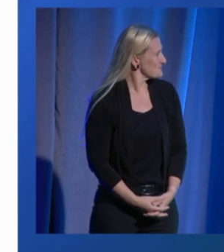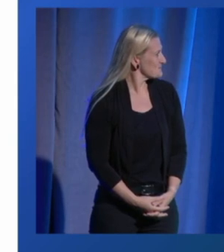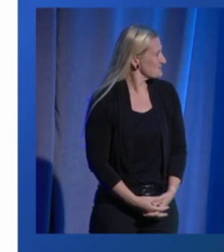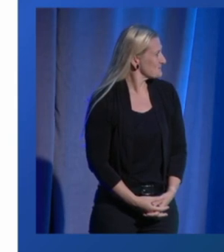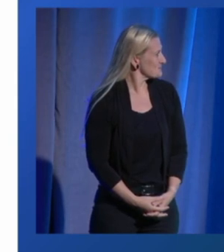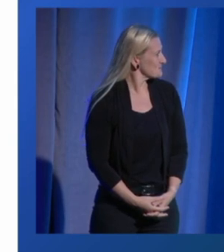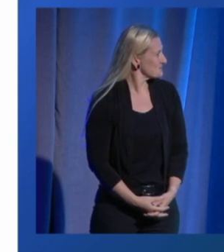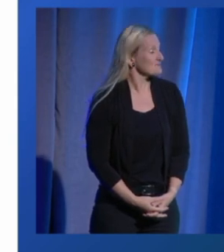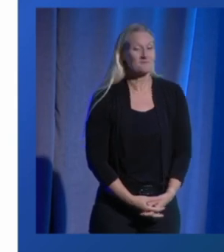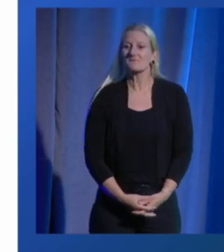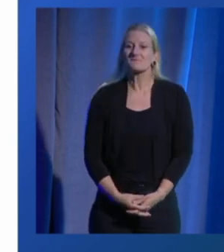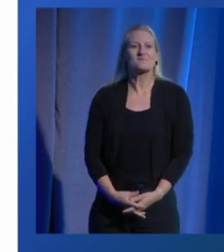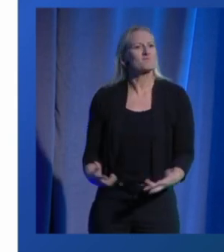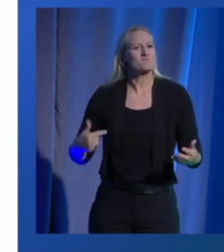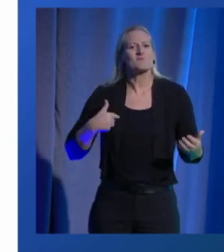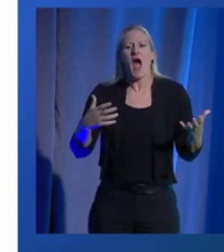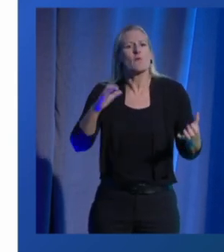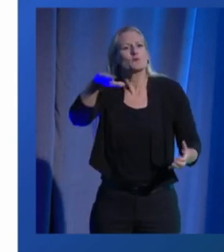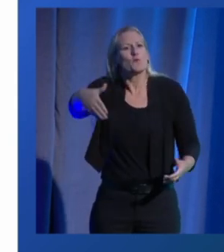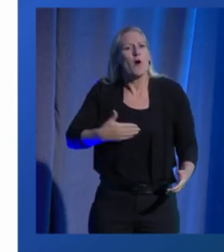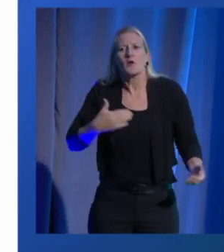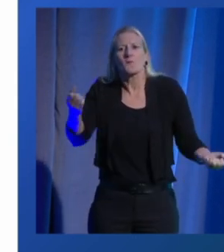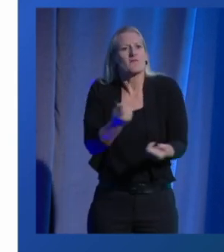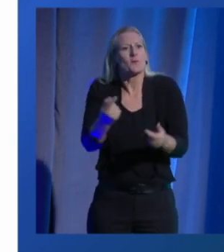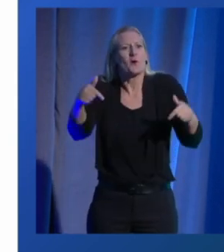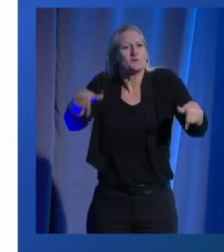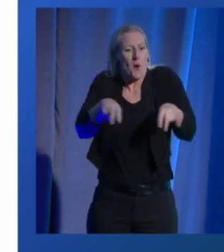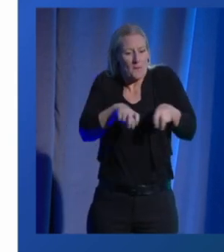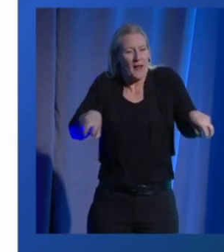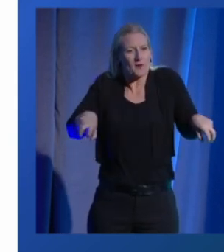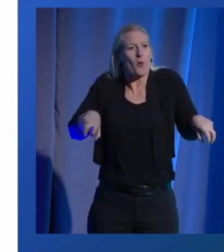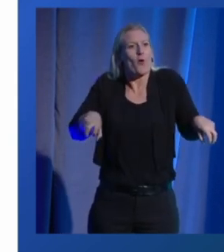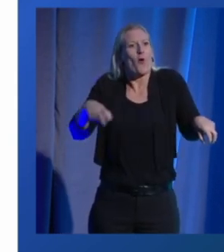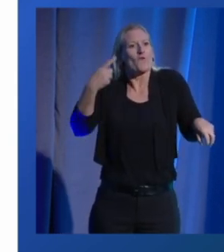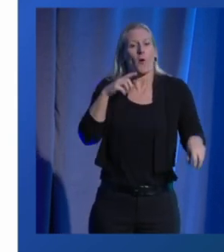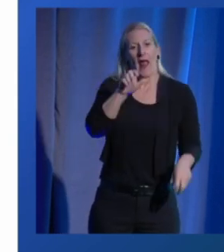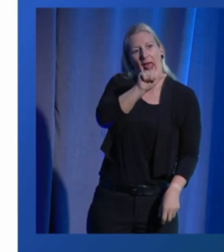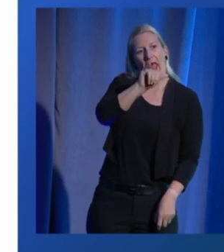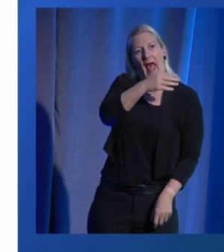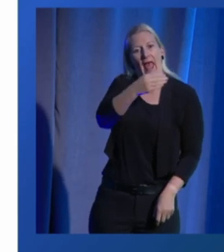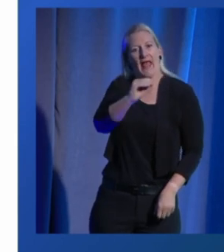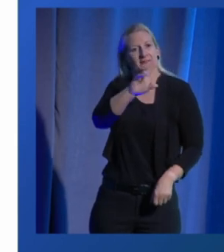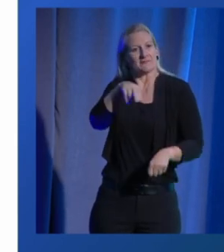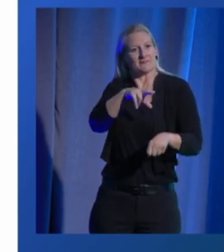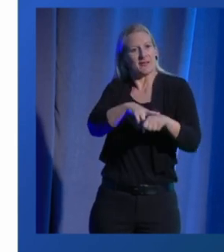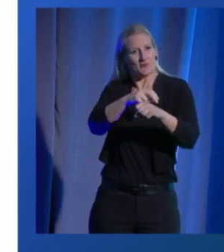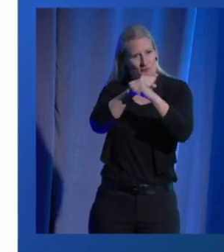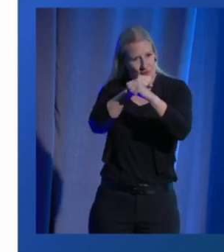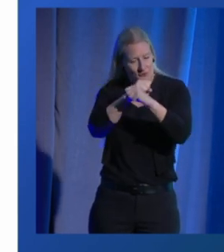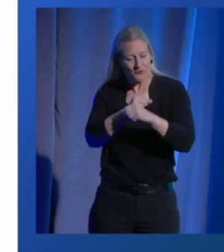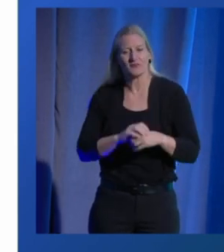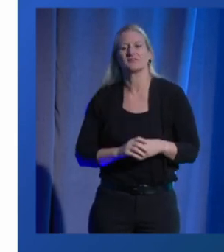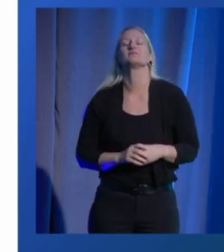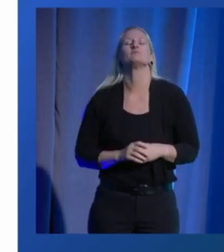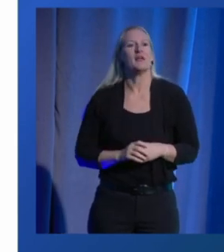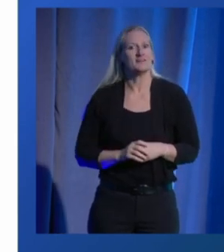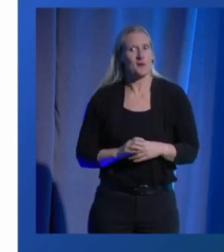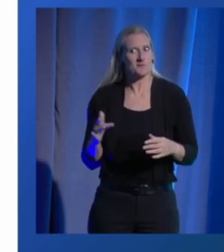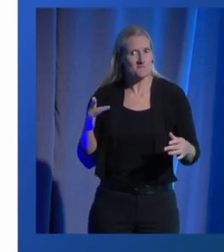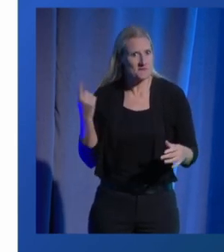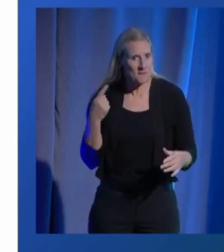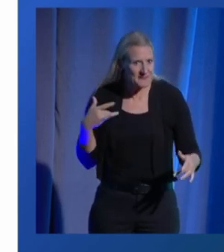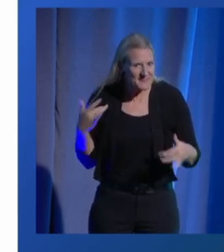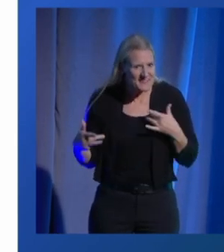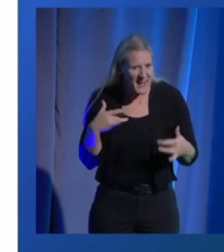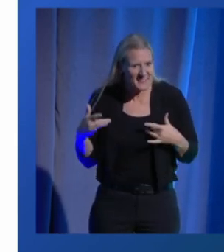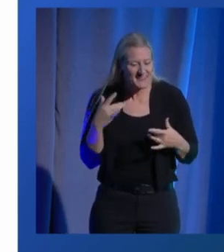Lions I want to welcome everyone to our panel on AI and National Security and something exciting about today as we